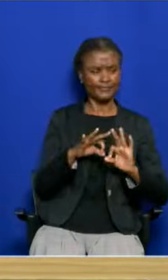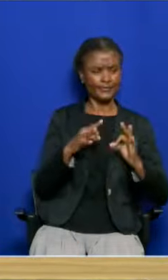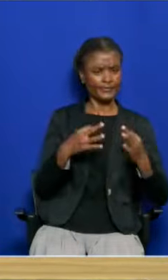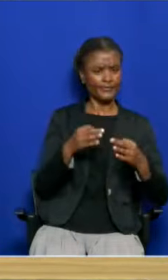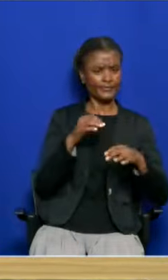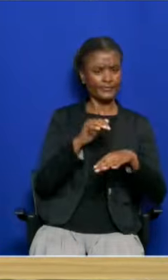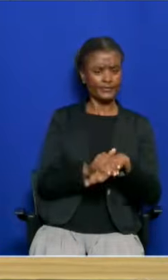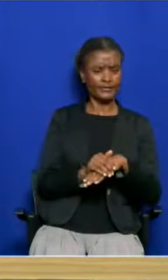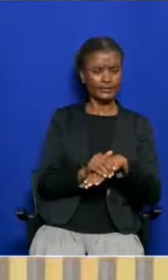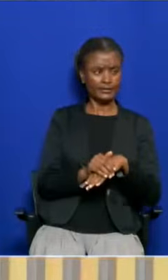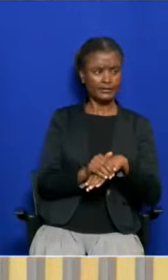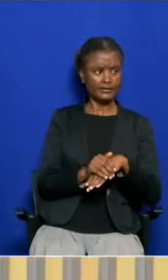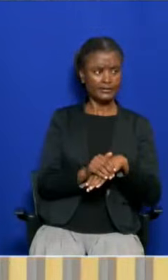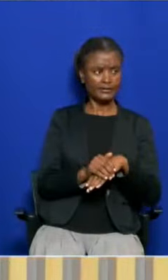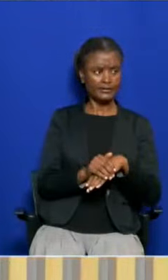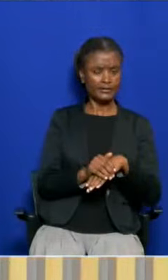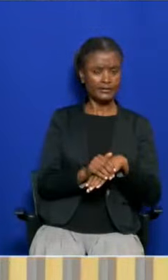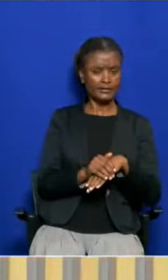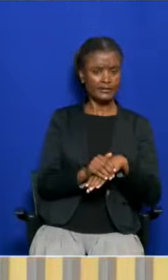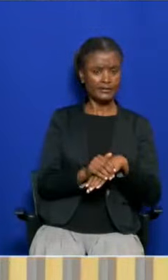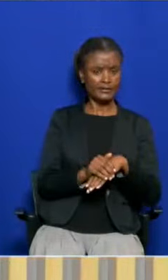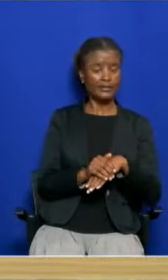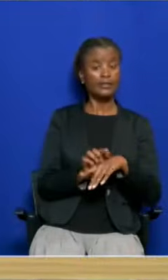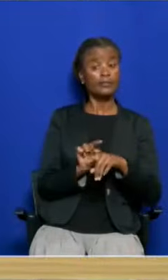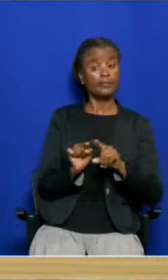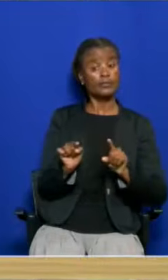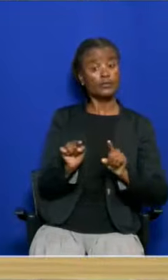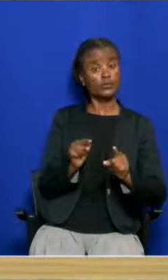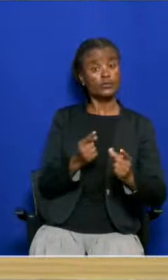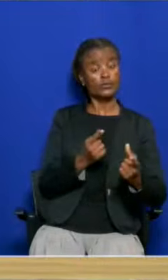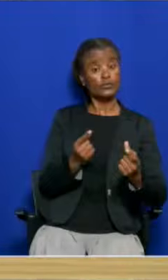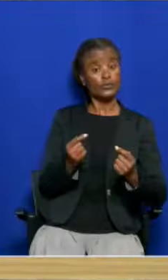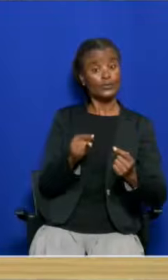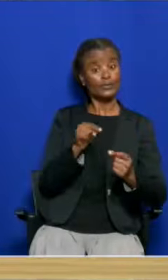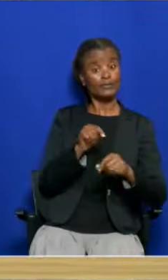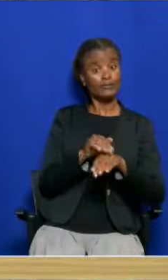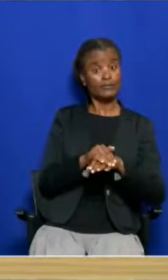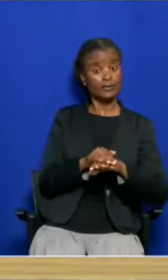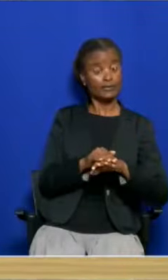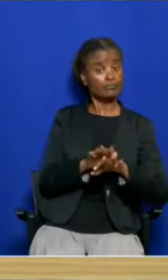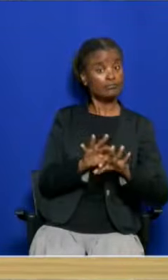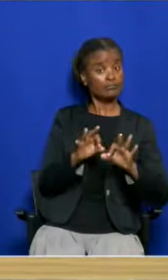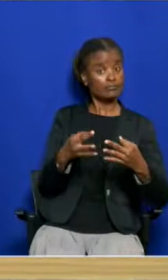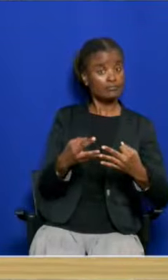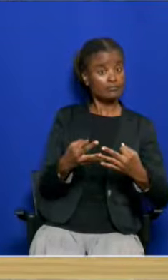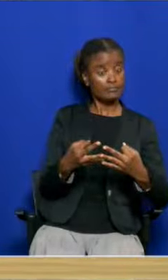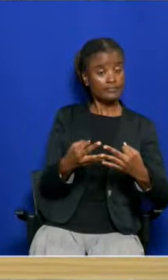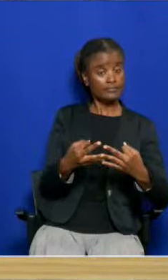a family friend. You were doing it as a family friend? No. No.